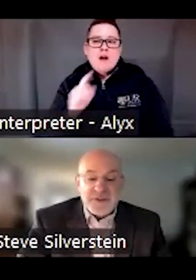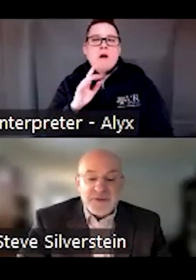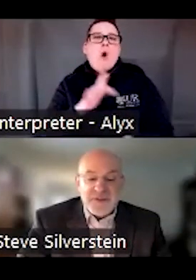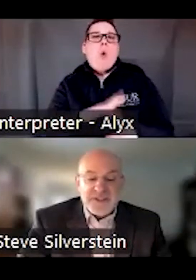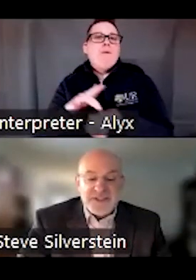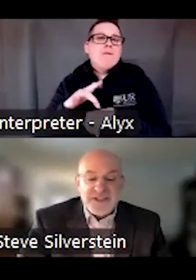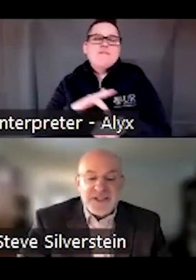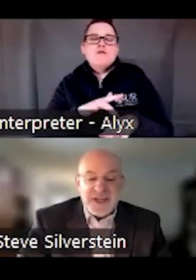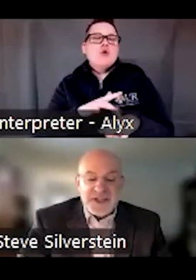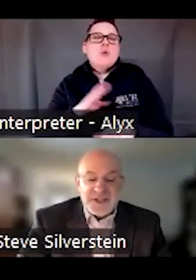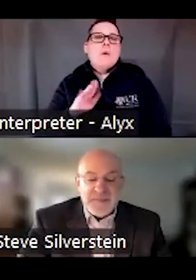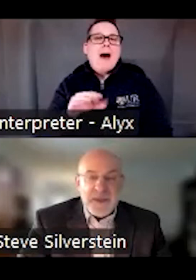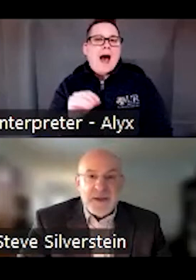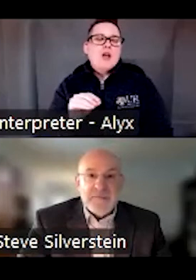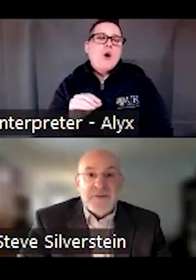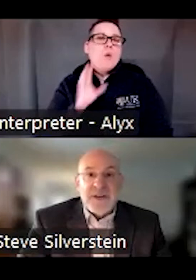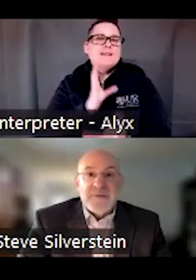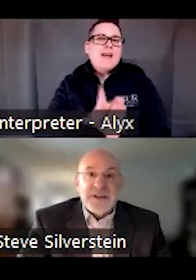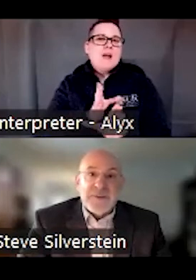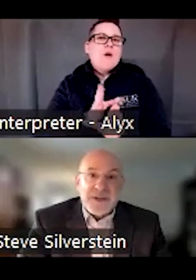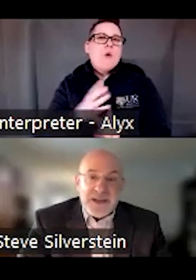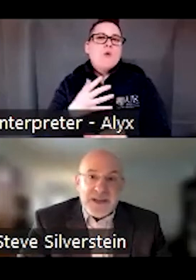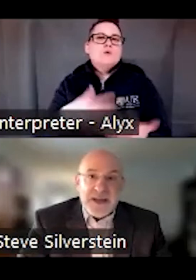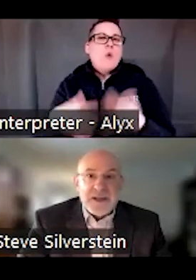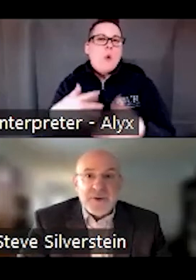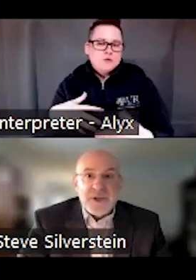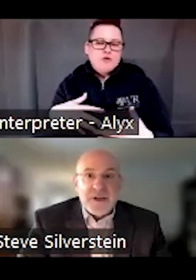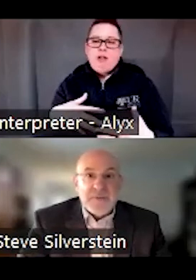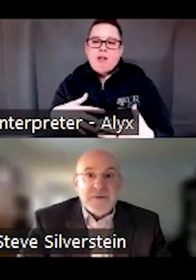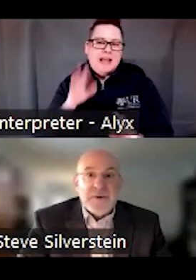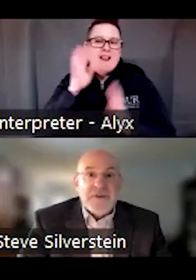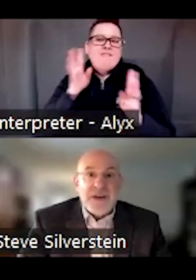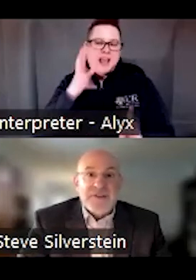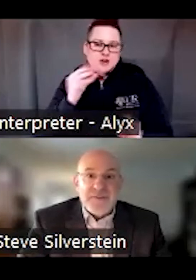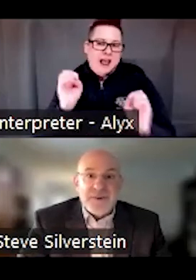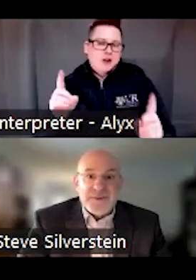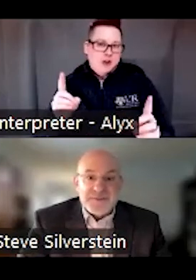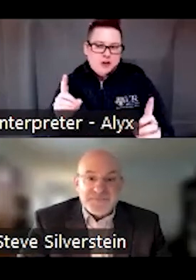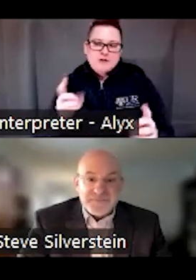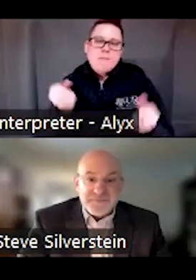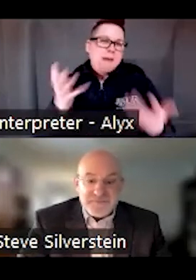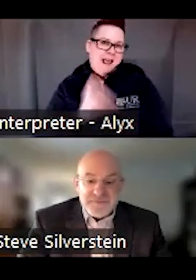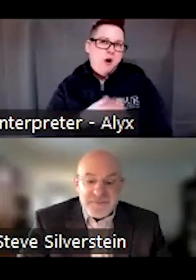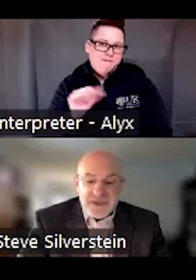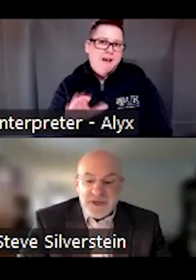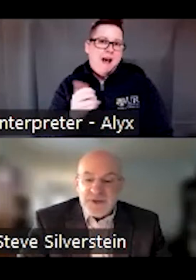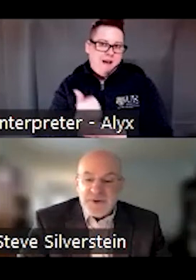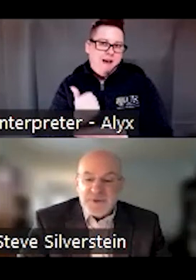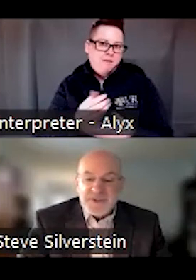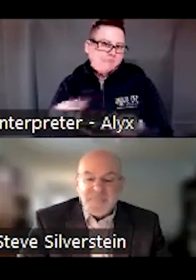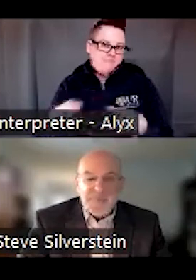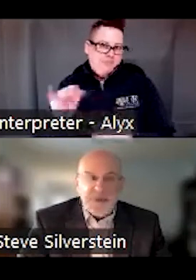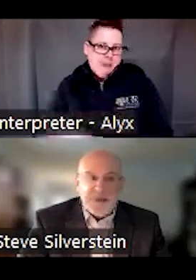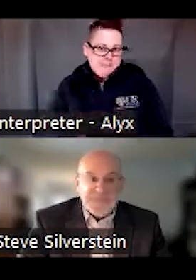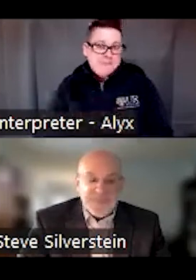biopsychosocial innovations and education, moderated by Deborah King and including a number of our faculty members. So I hope to see